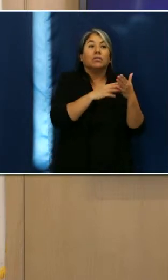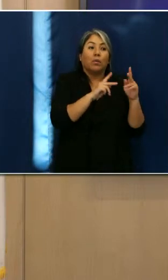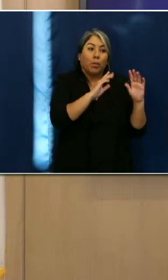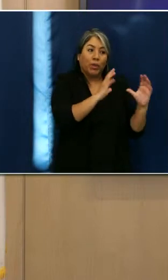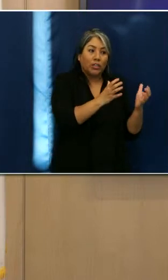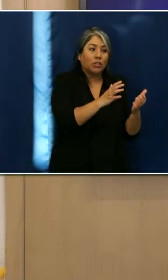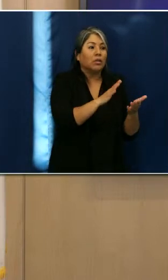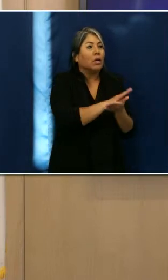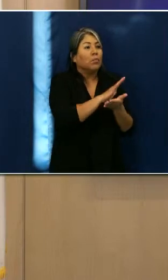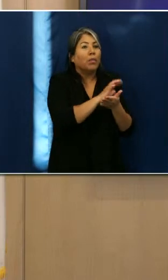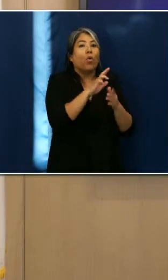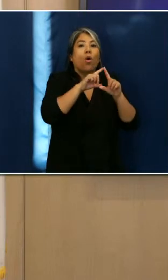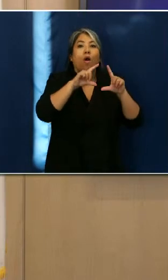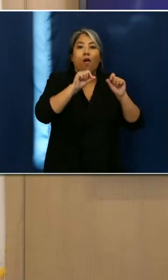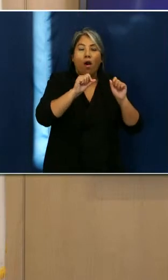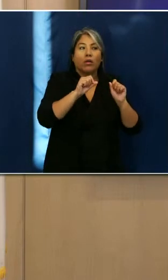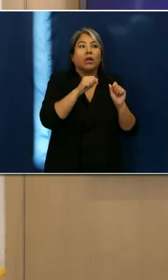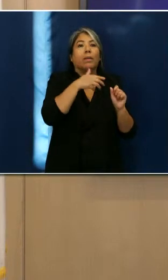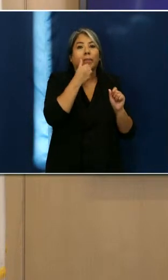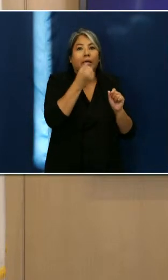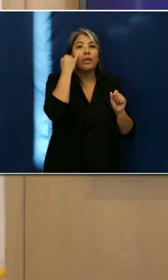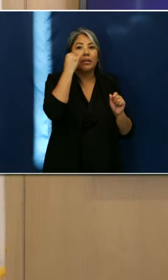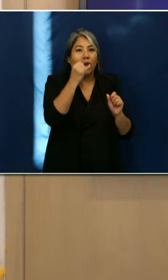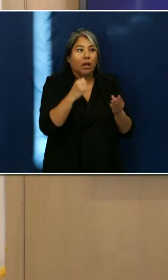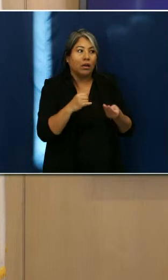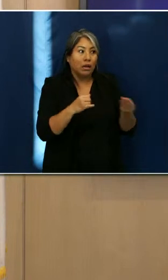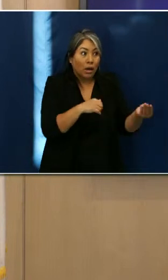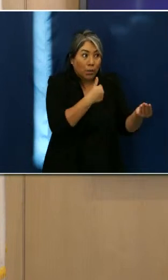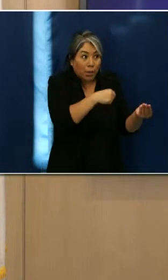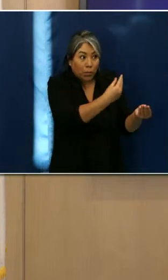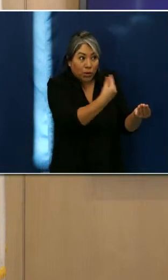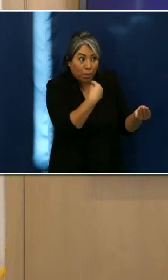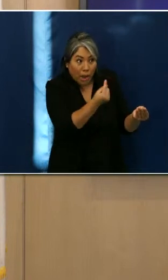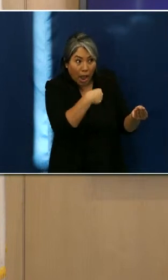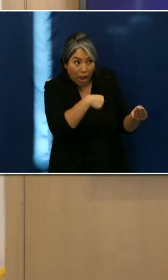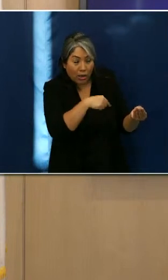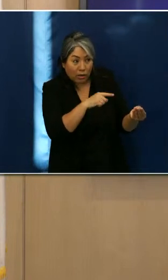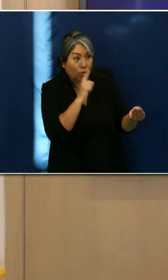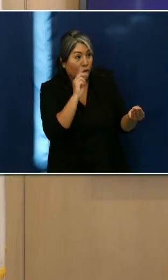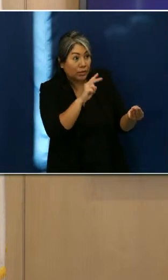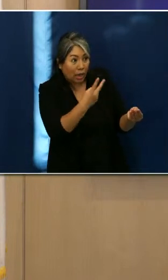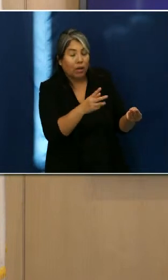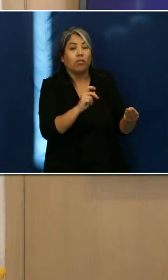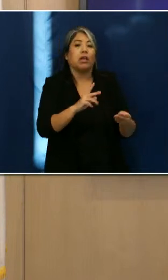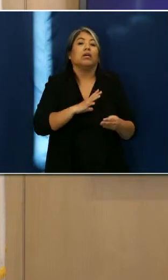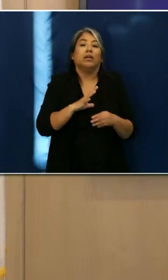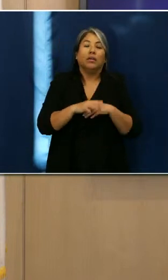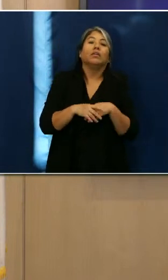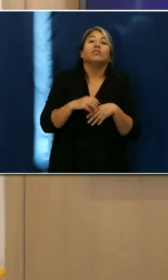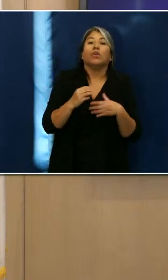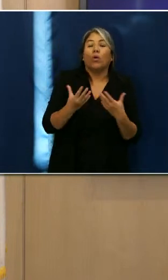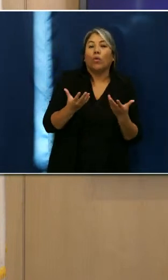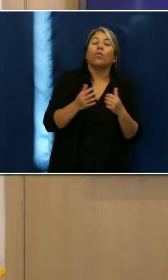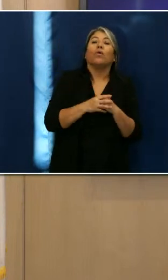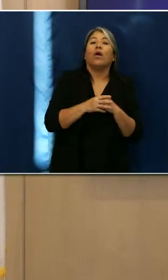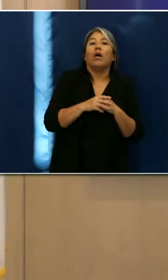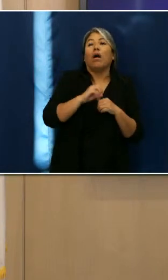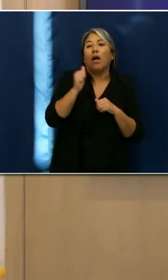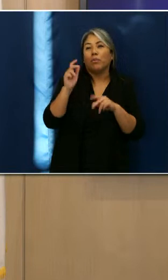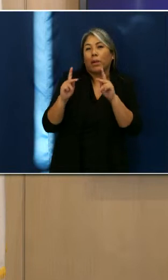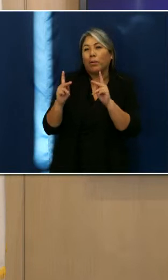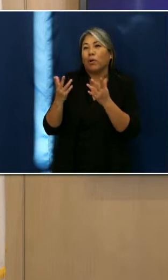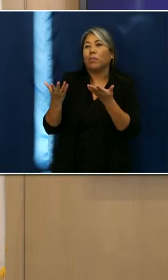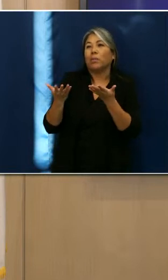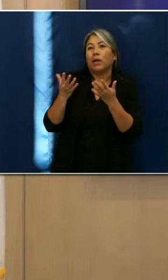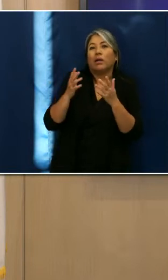piece of paper or a card is the best thing to remind somebody to come back. Others that are maybe a little bit able